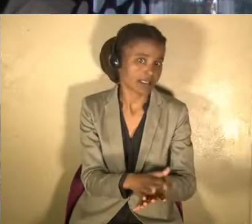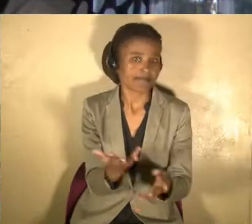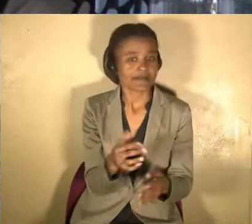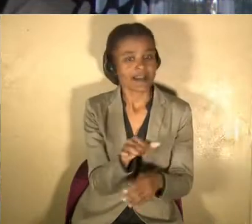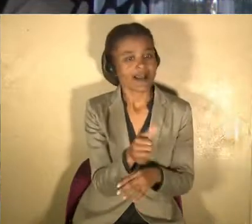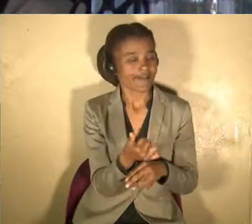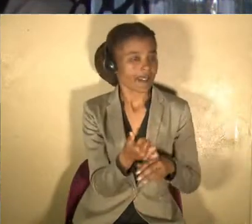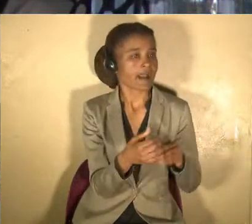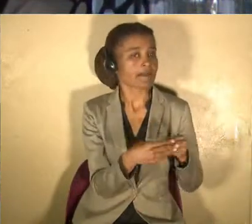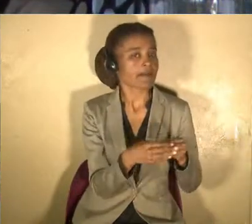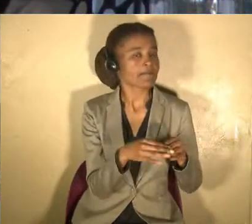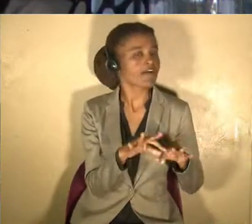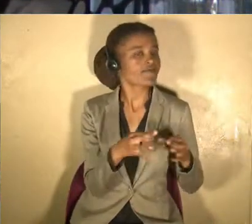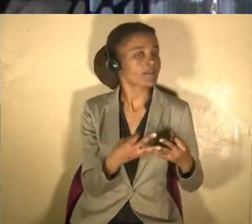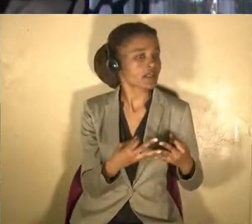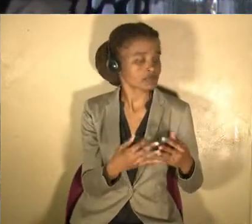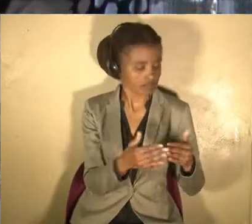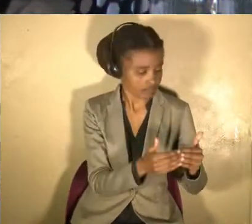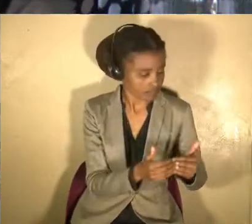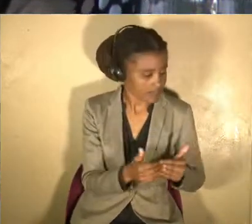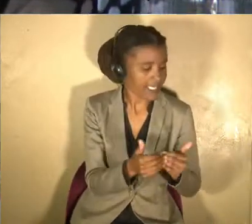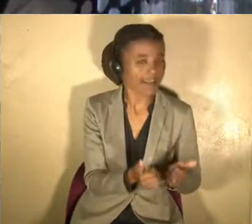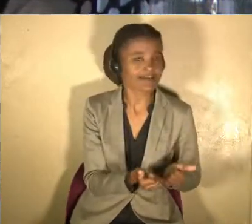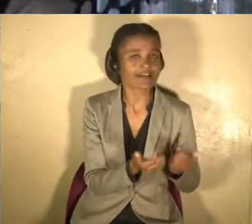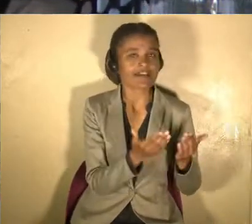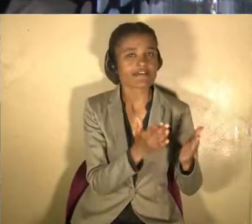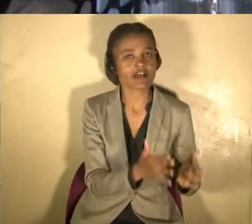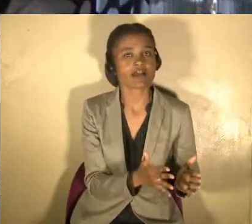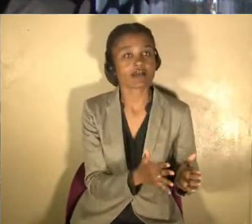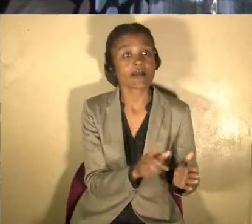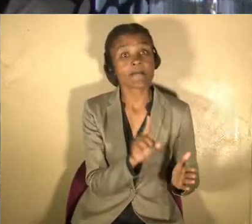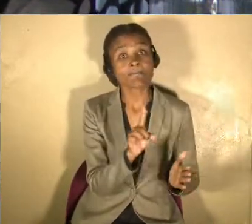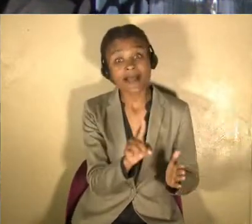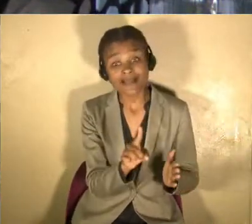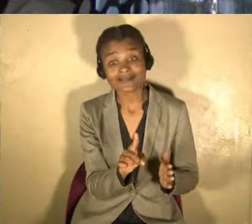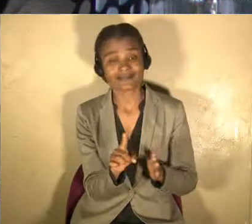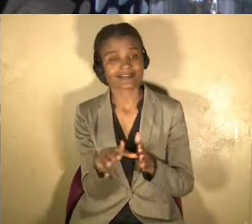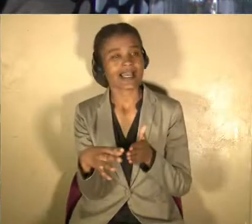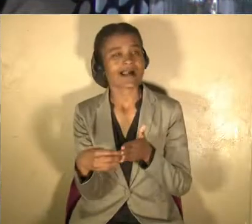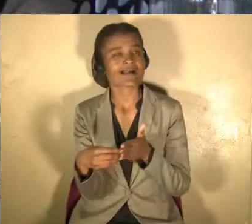the social workers or even the court. So that person a ka bonwa as a caregiver.